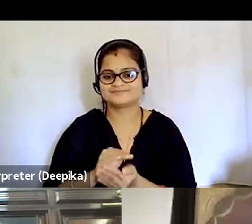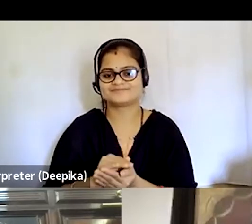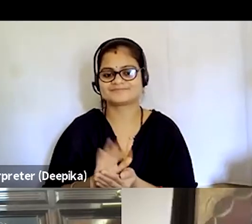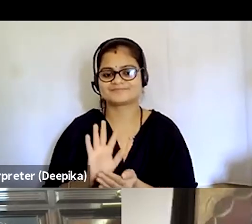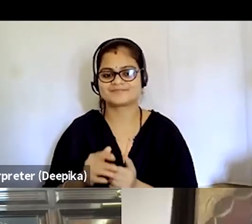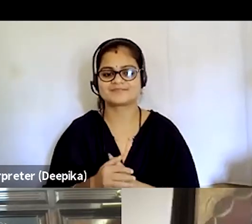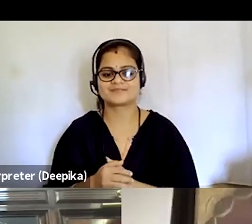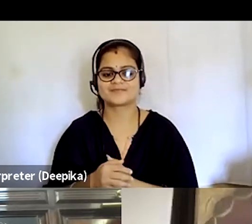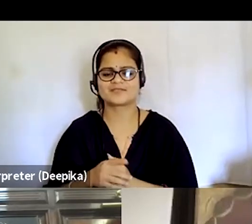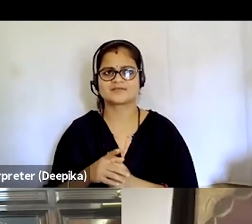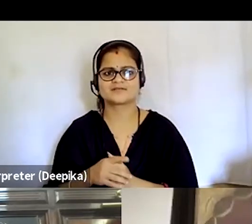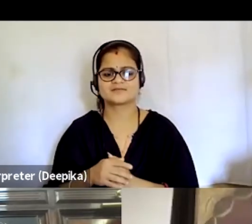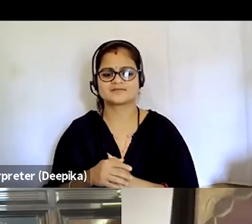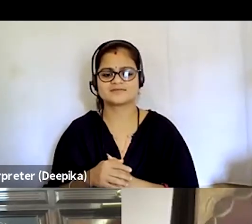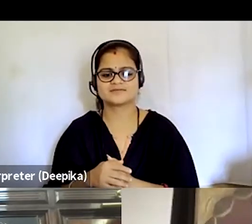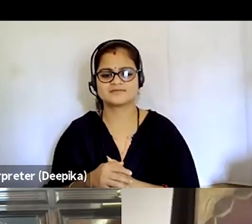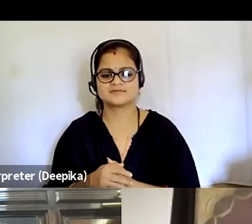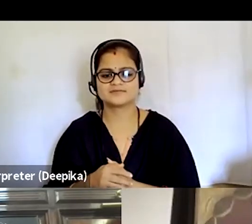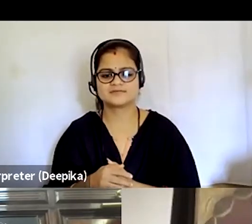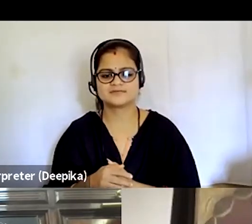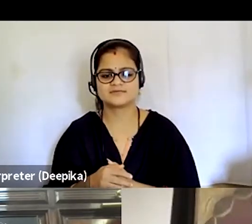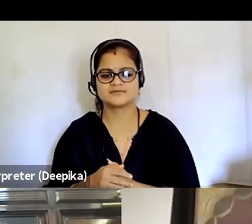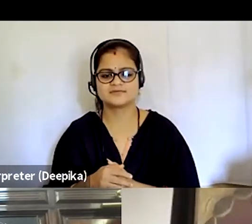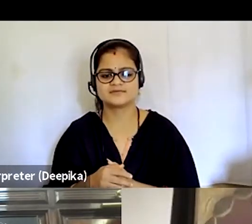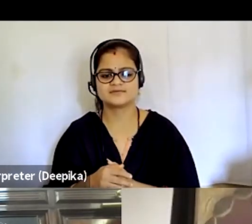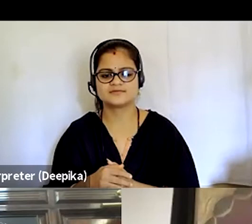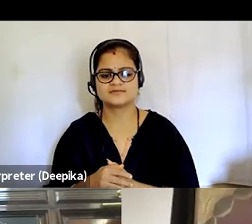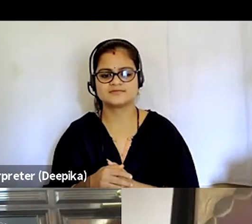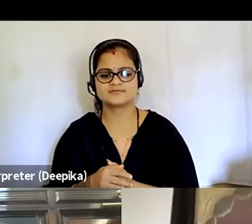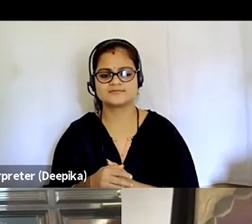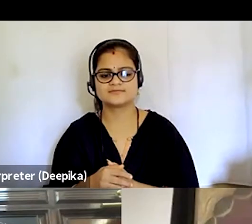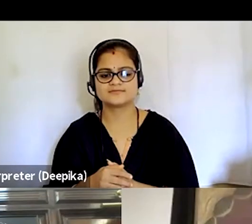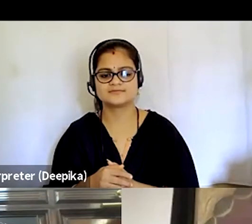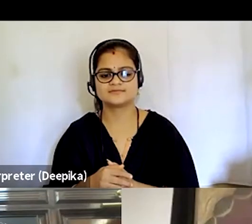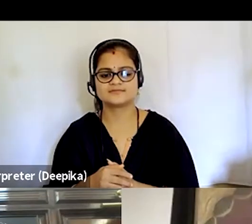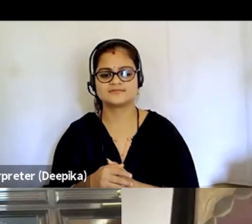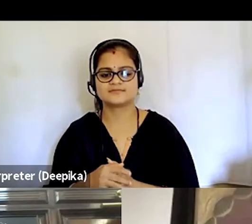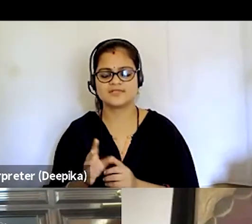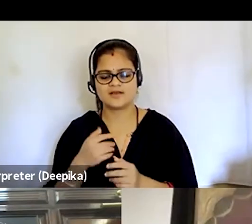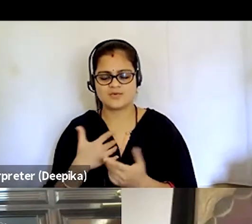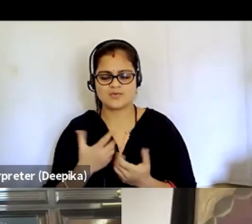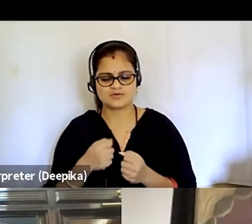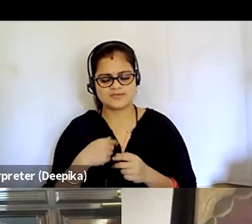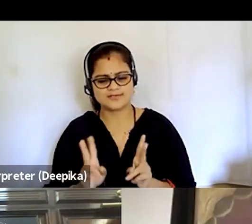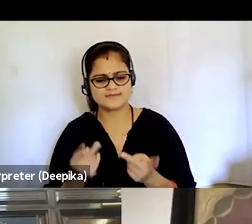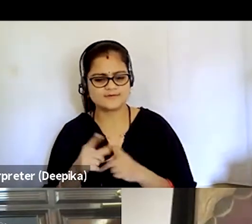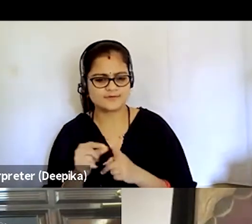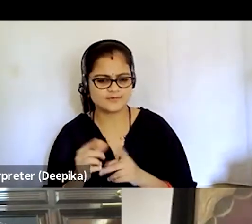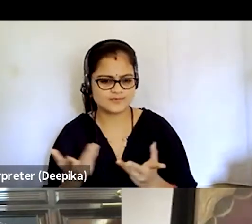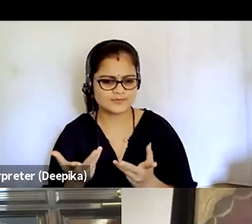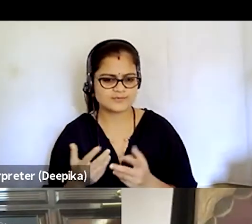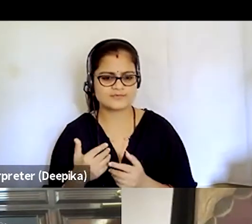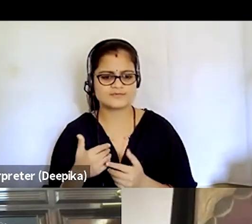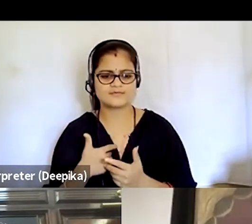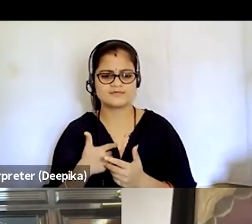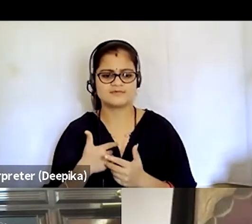knows how many of them I have. So then I said, okay, what else can I do which is something different? Because whichever promoter's office I